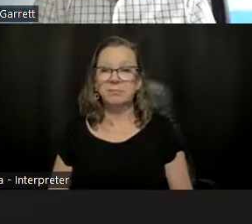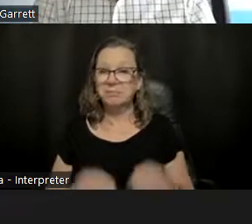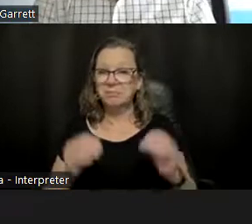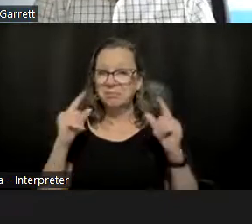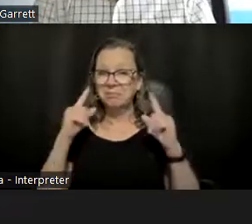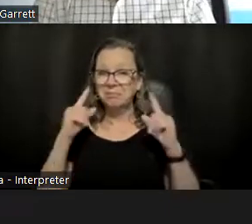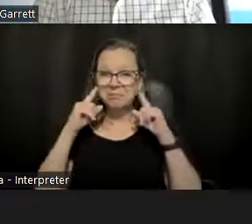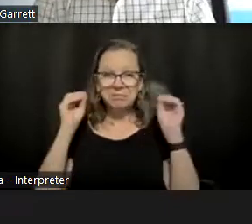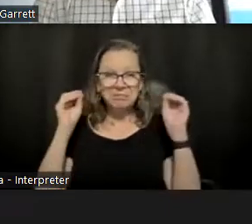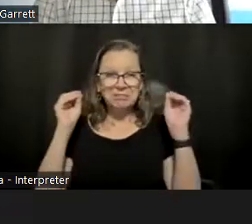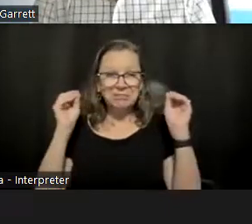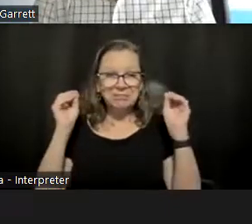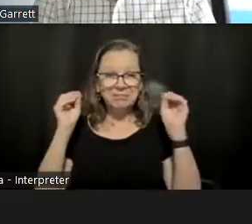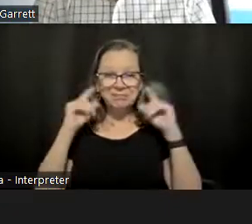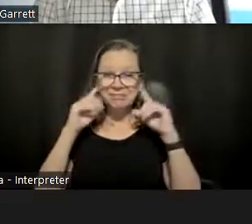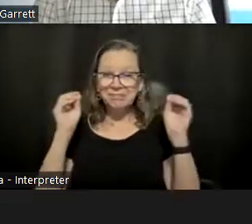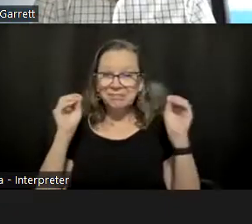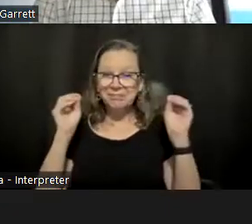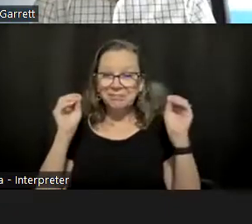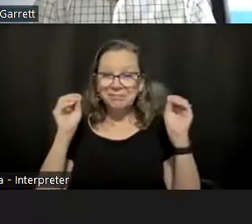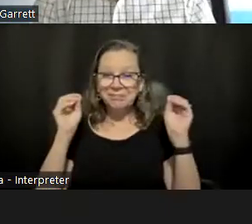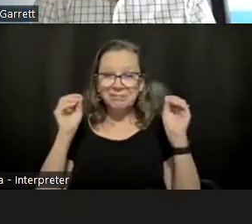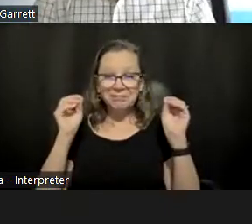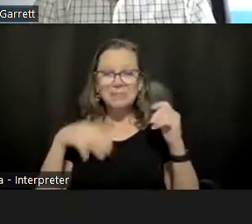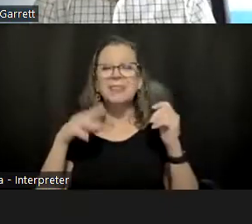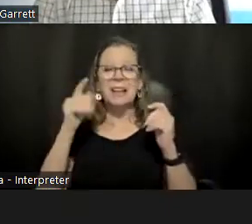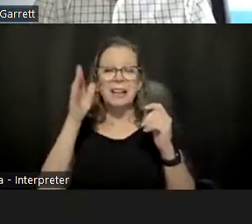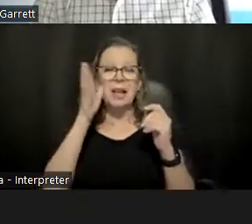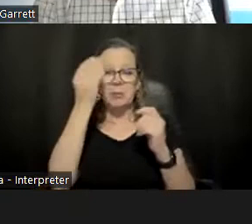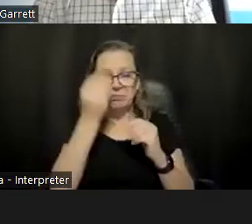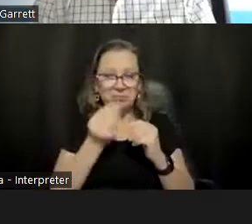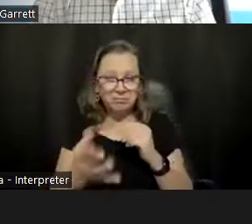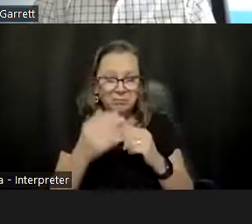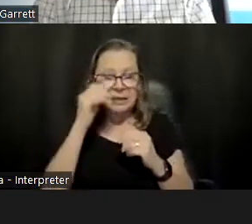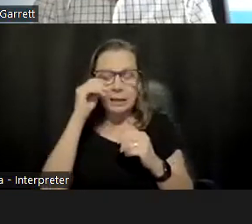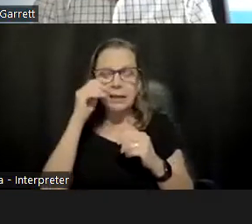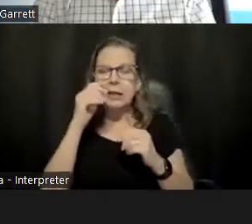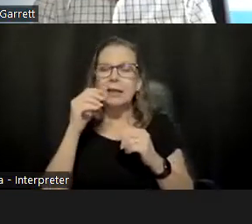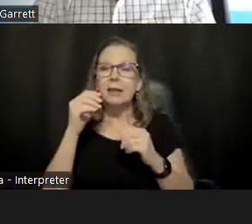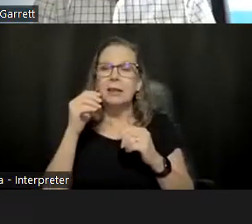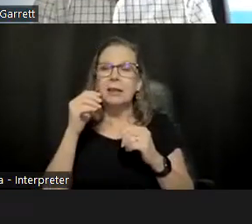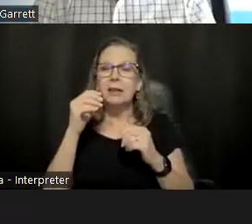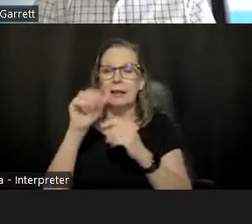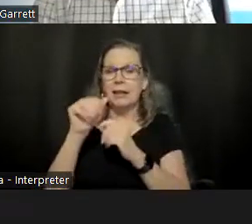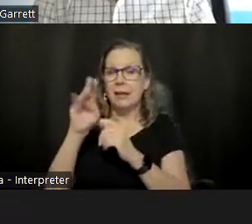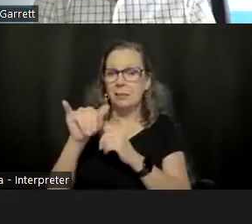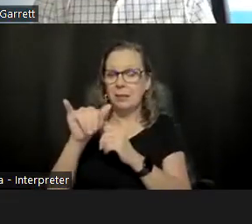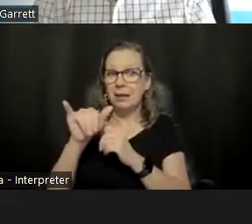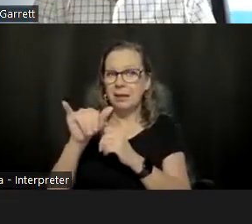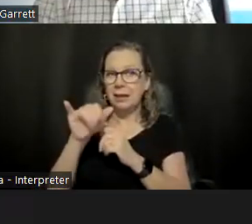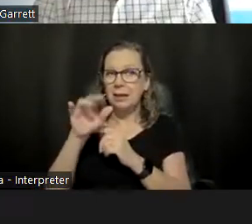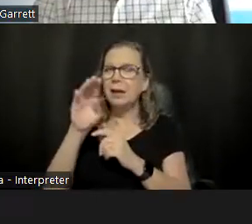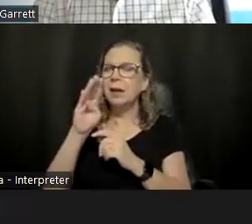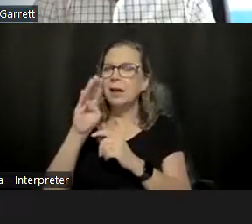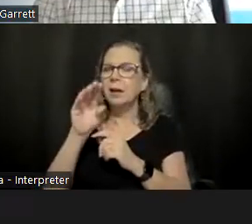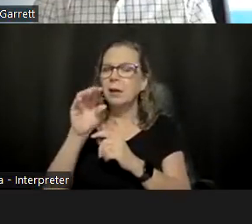Not hearing any ESF 8 partners. I will let you know that Amy